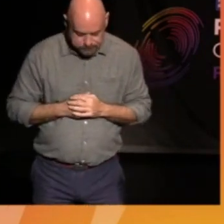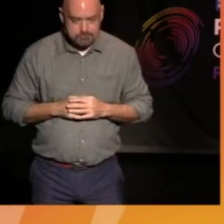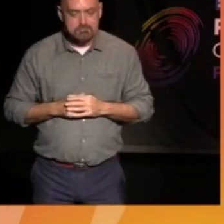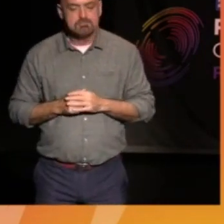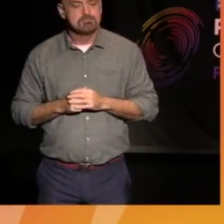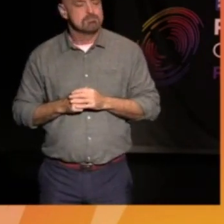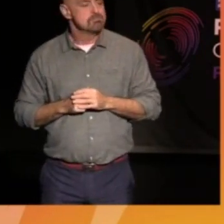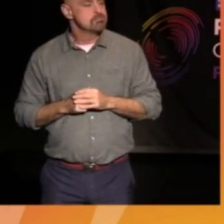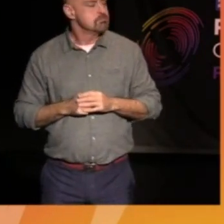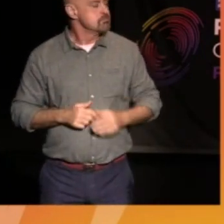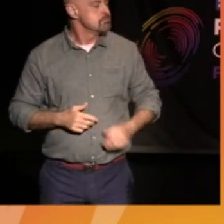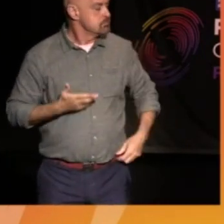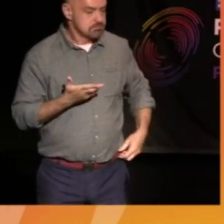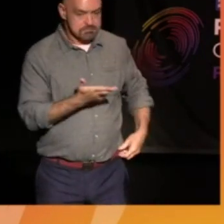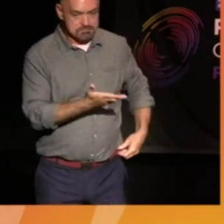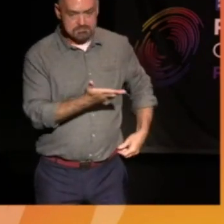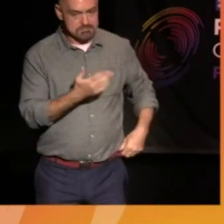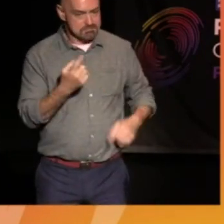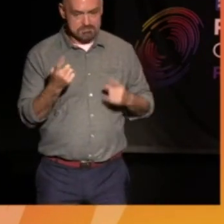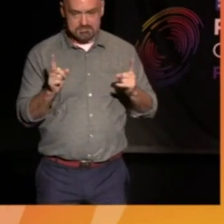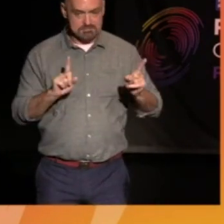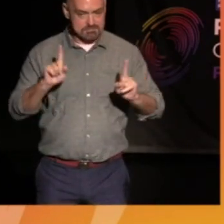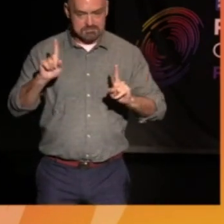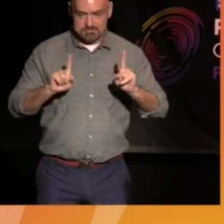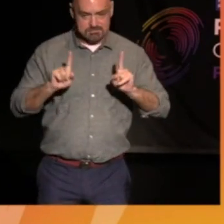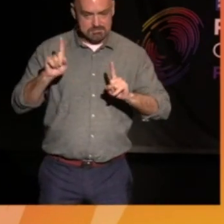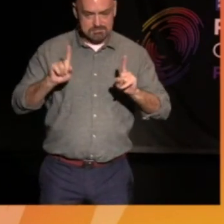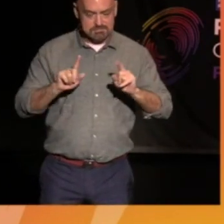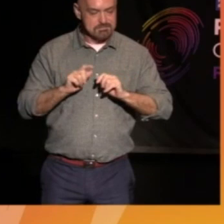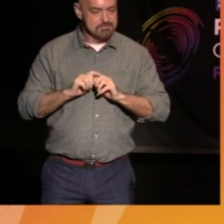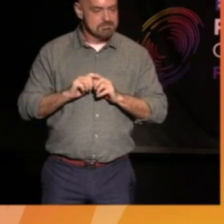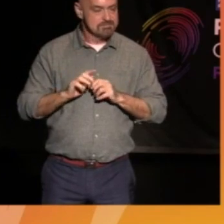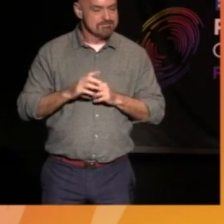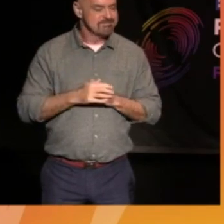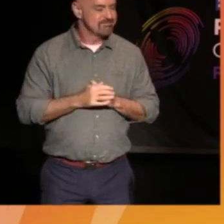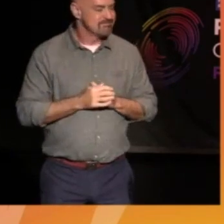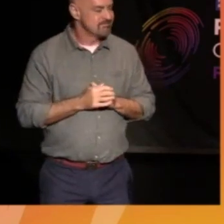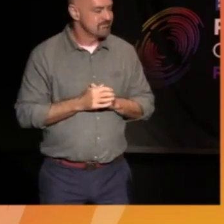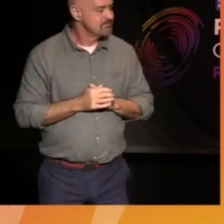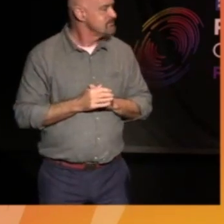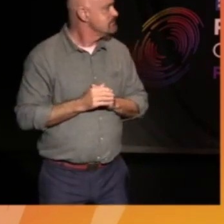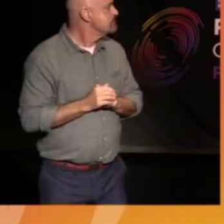Kinshu, do you want to? You can't hear? Hello.